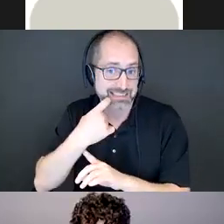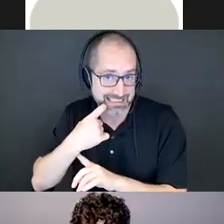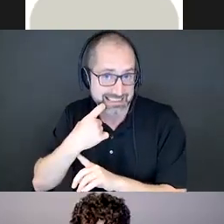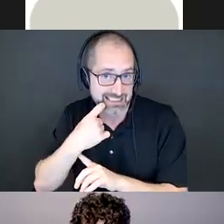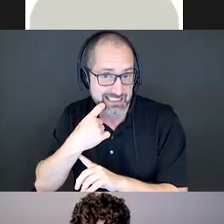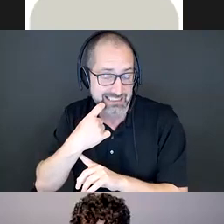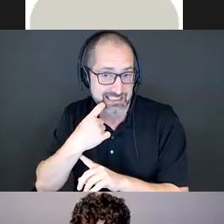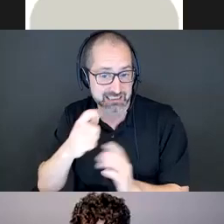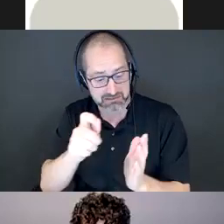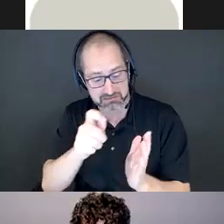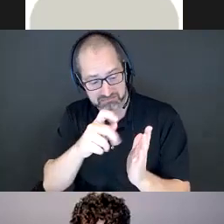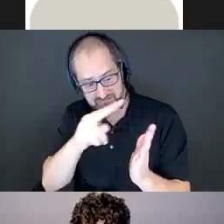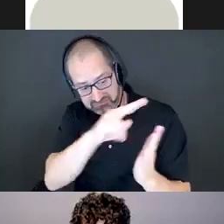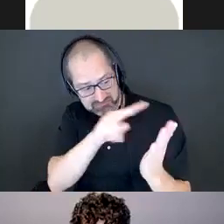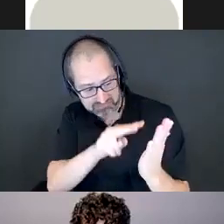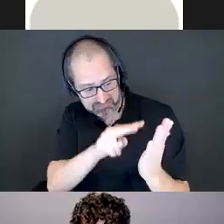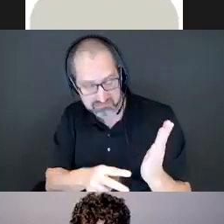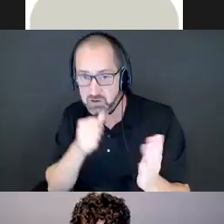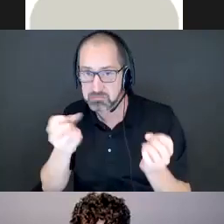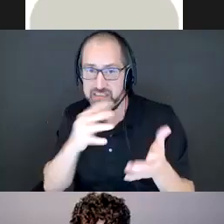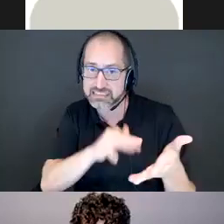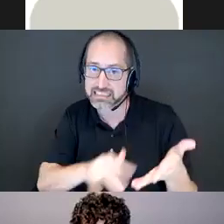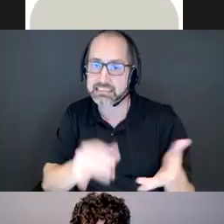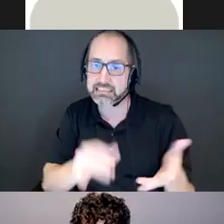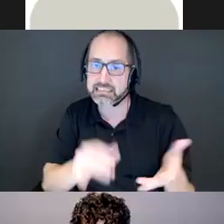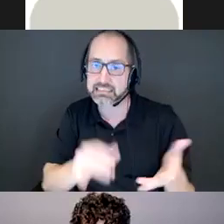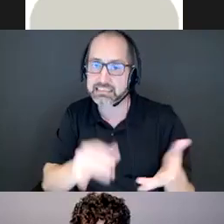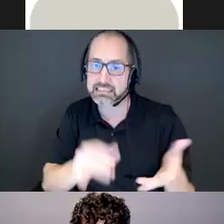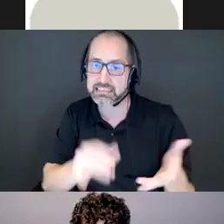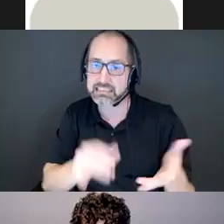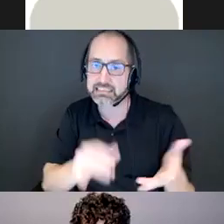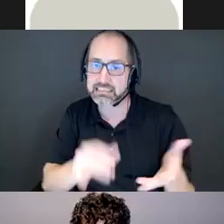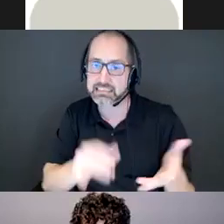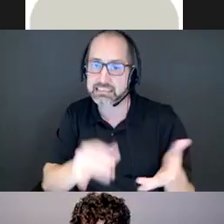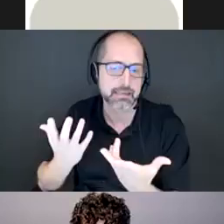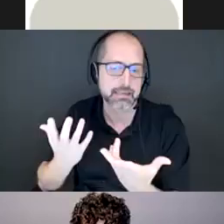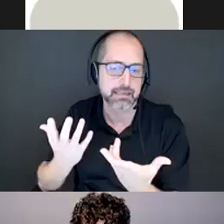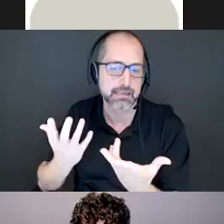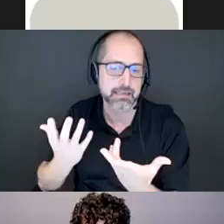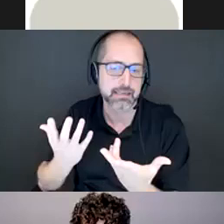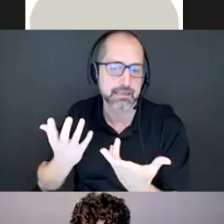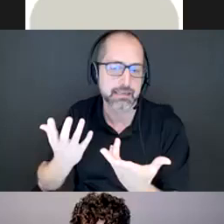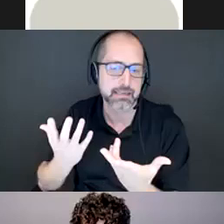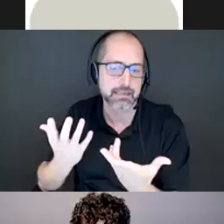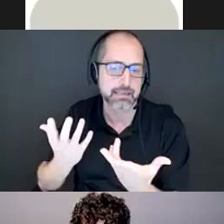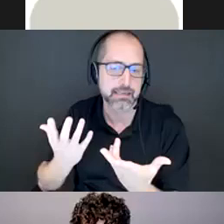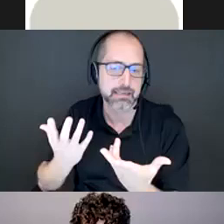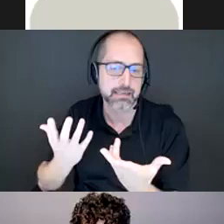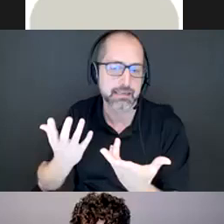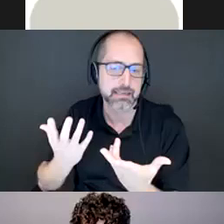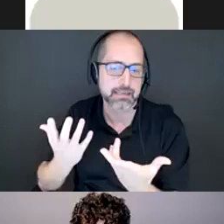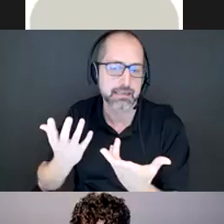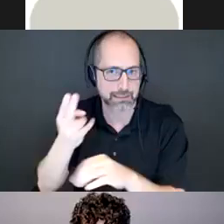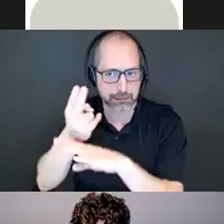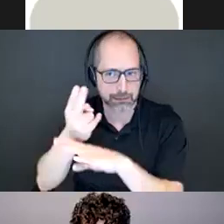are many barriers to identifying substance use disorders in older adults.